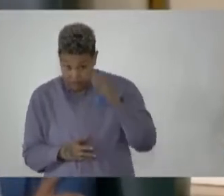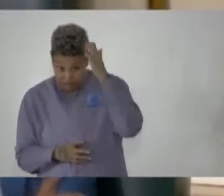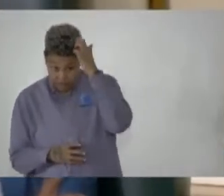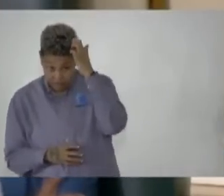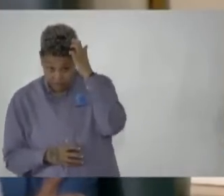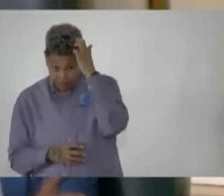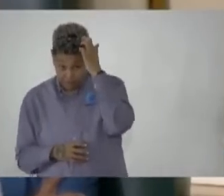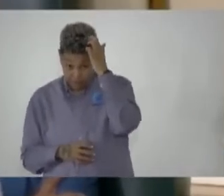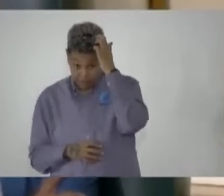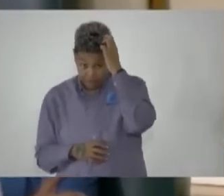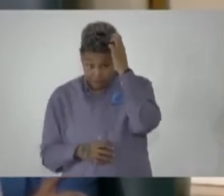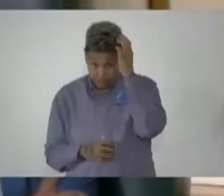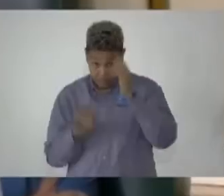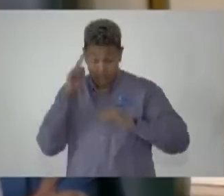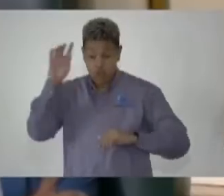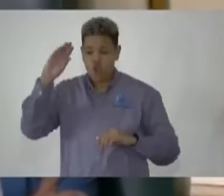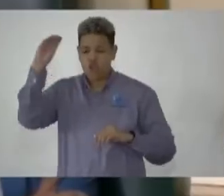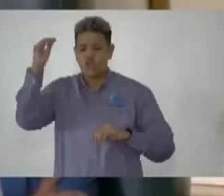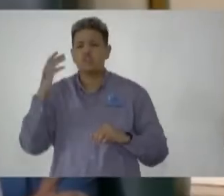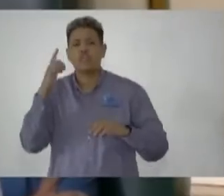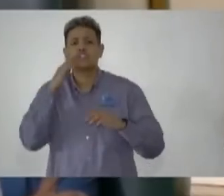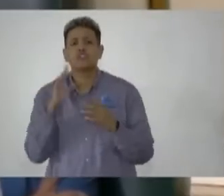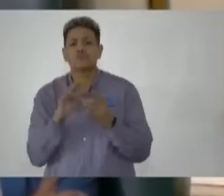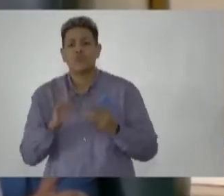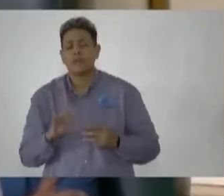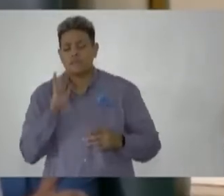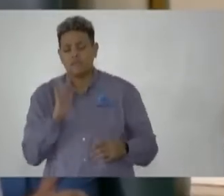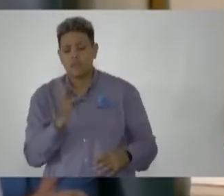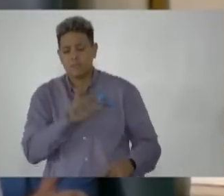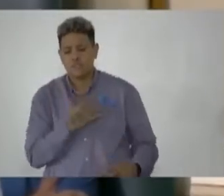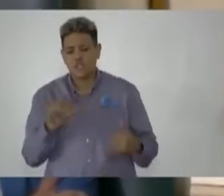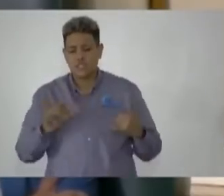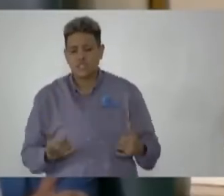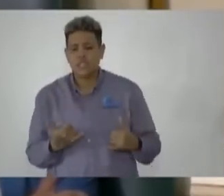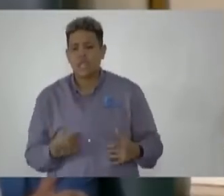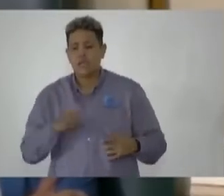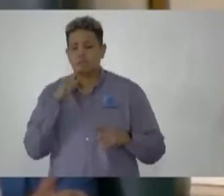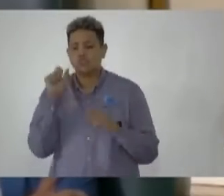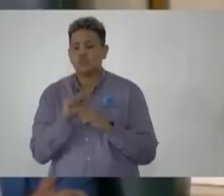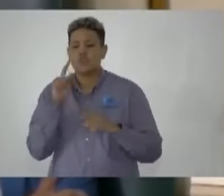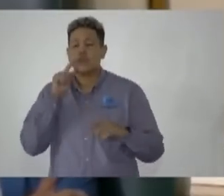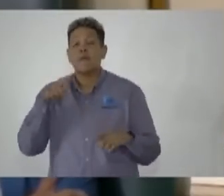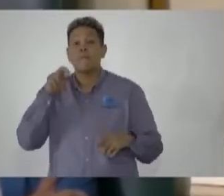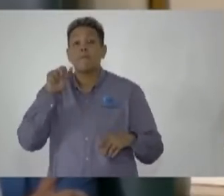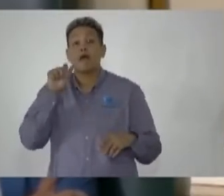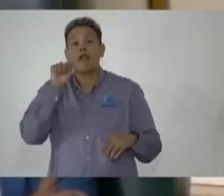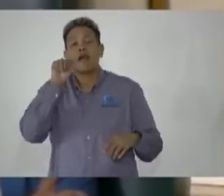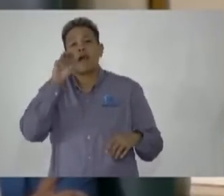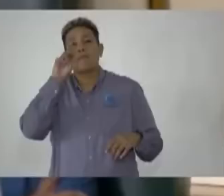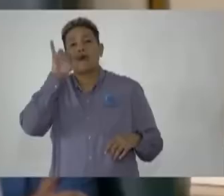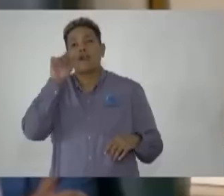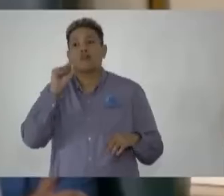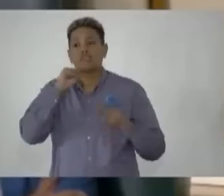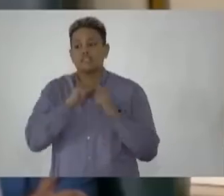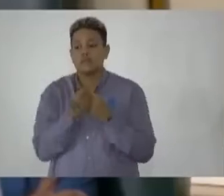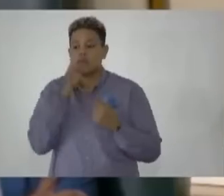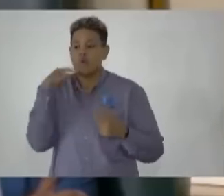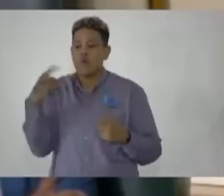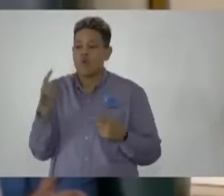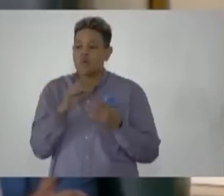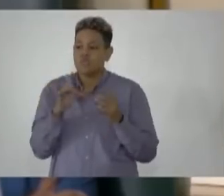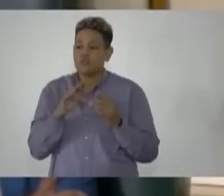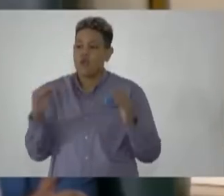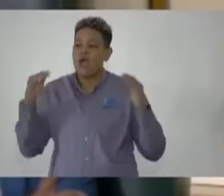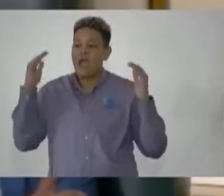and for her gracious remarks of appreciation today. I'm sure the Parliamentary team, who always spoke so very highly of